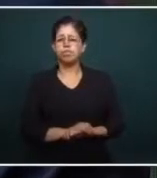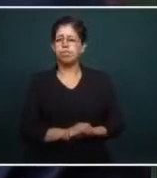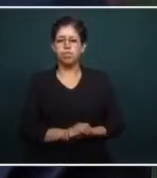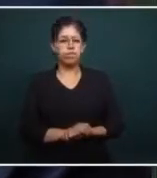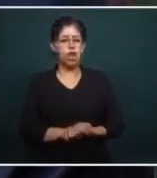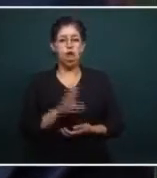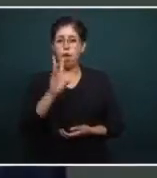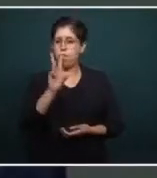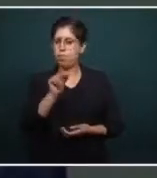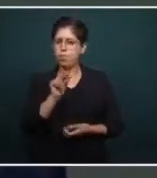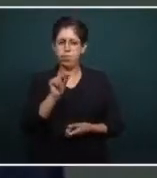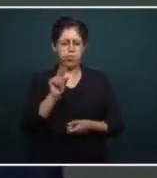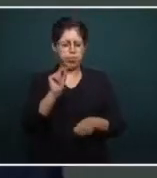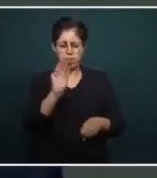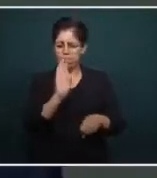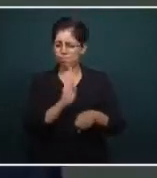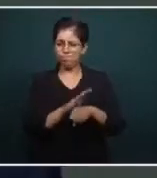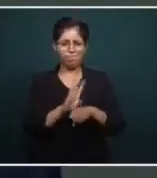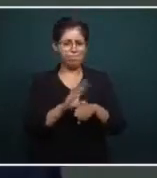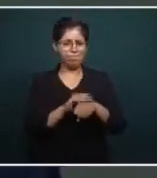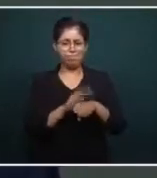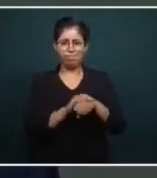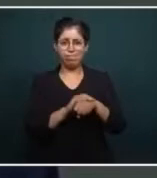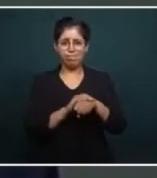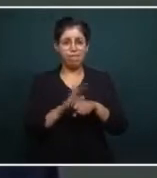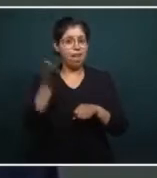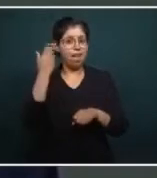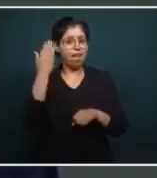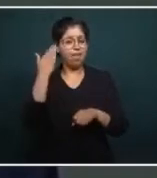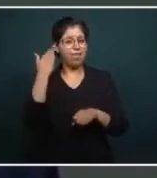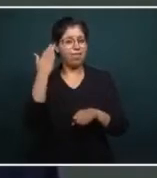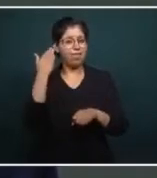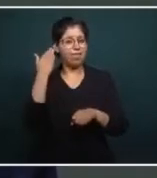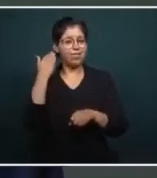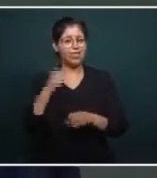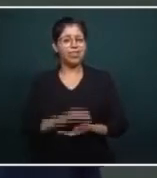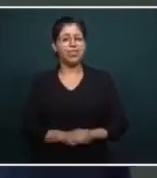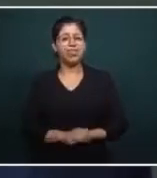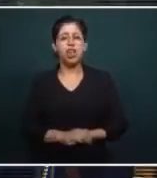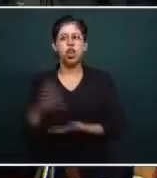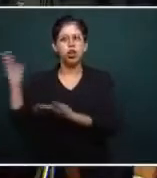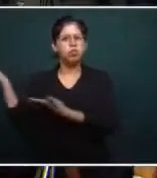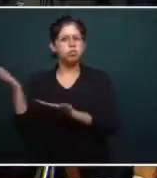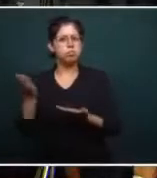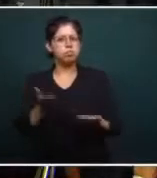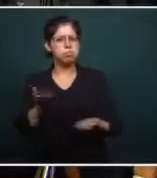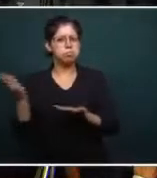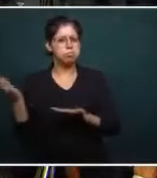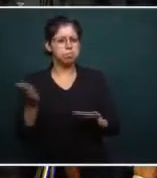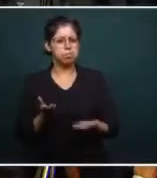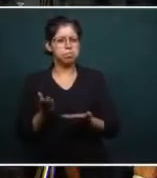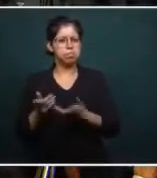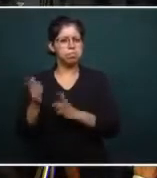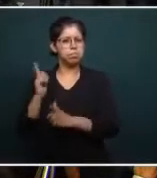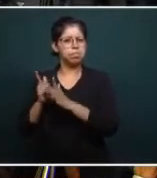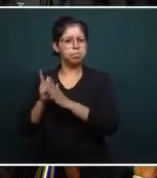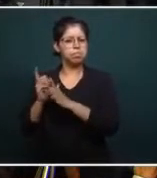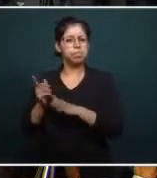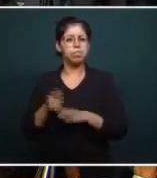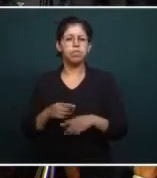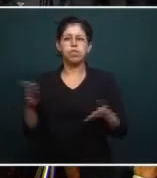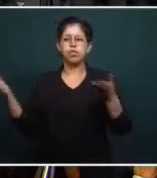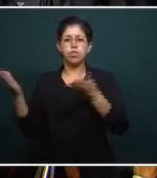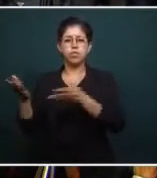do acuerdo not permit any, como era antes like they used to con before, el gobierno with the de government Estados Unidos of the U.S. para